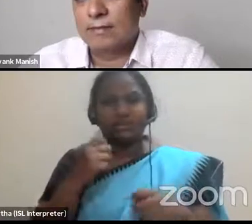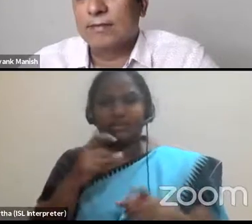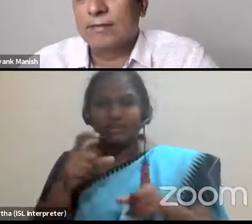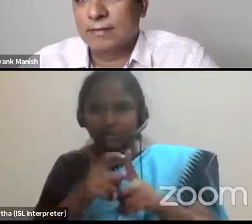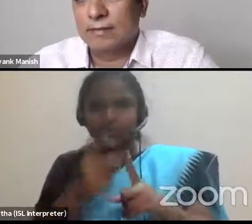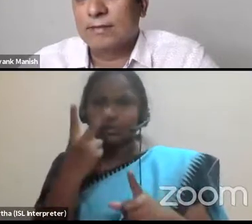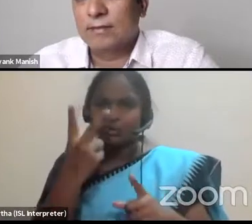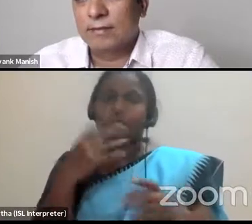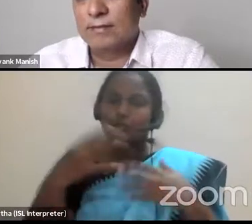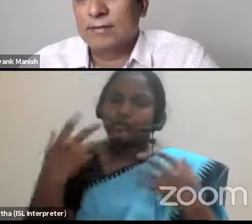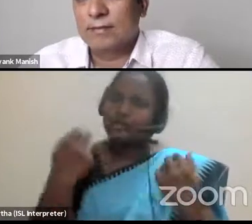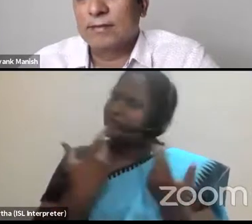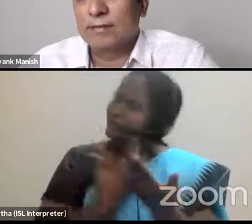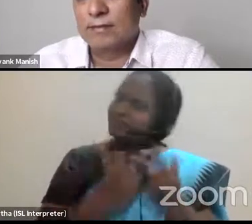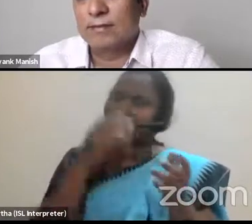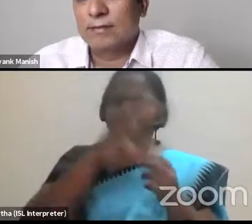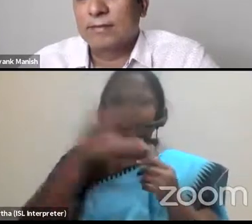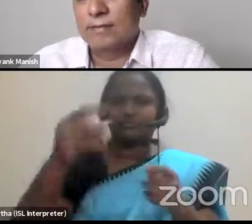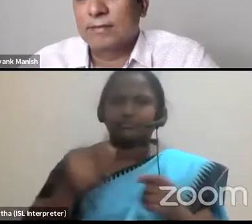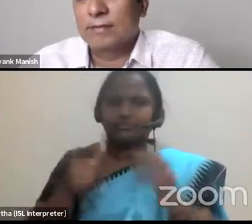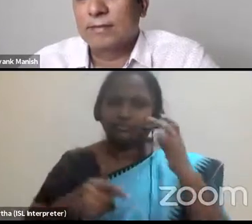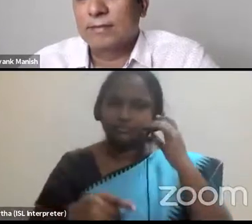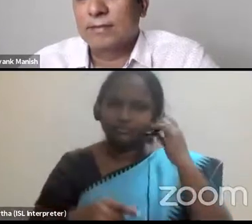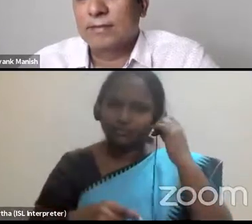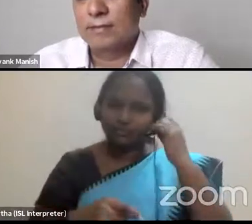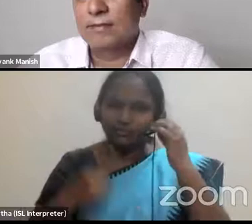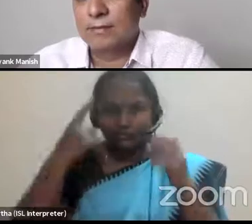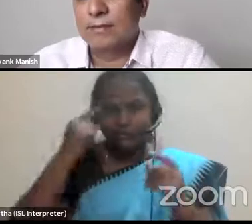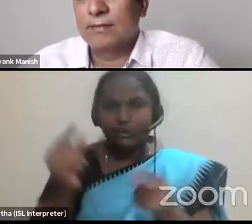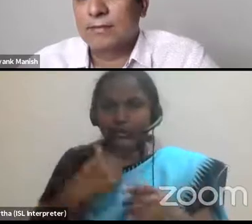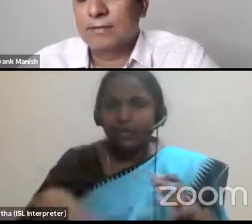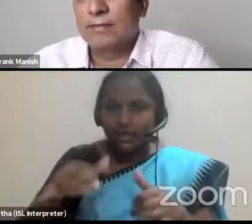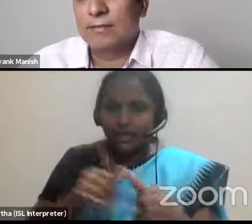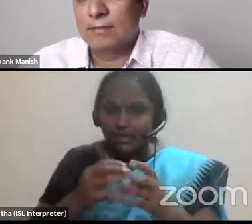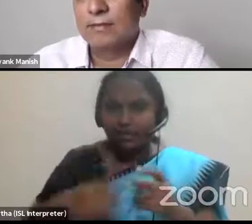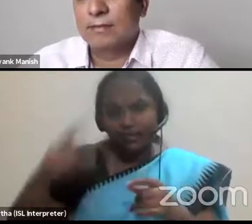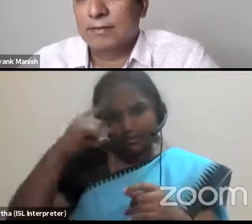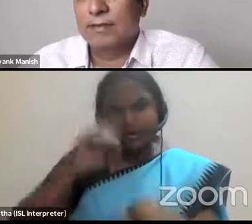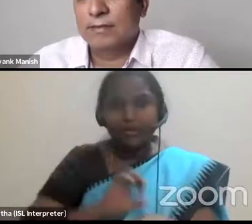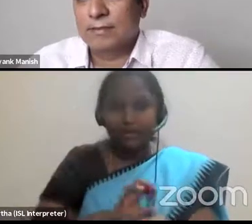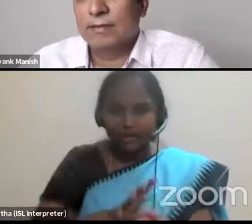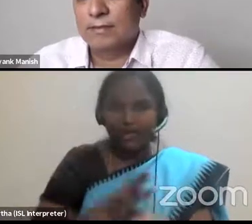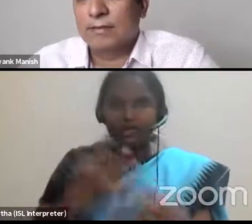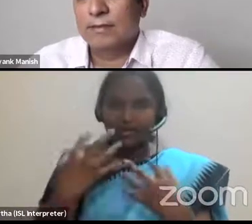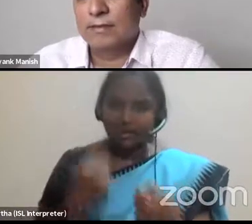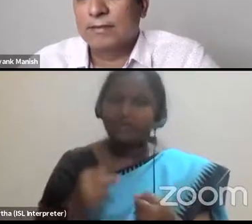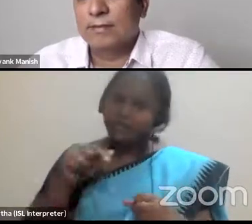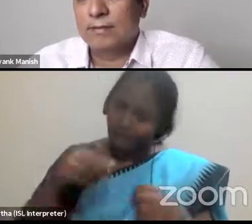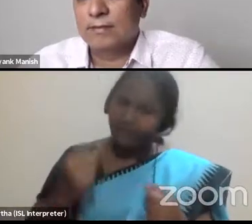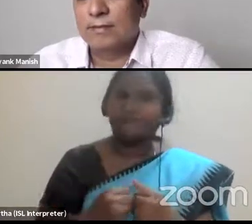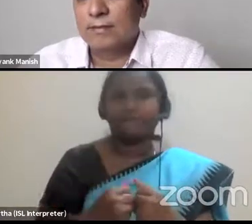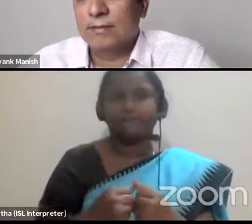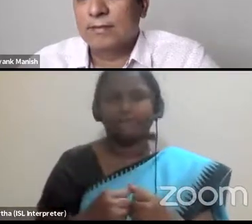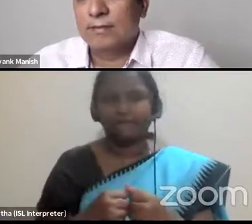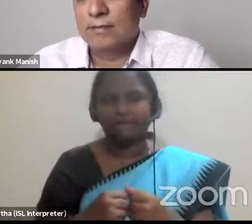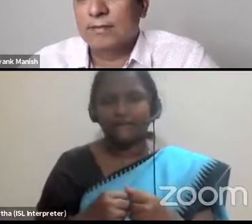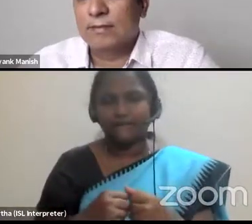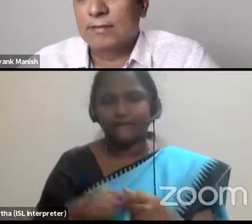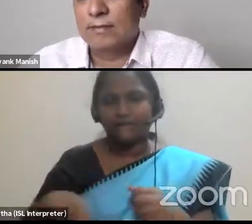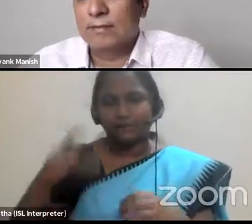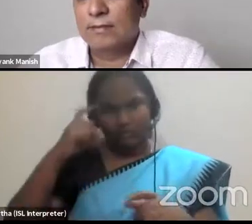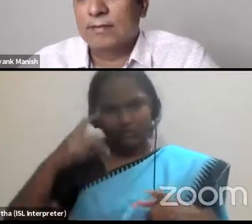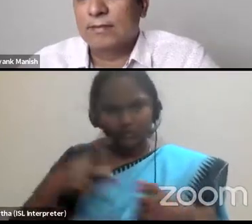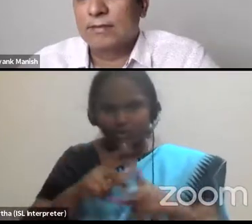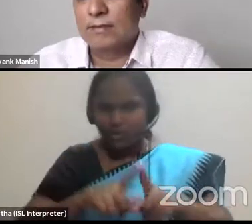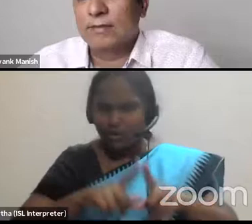used everywhere right now, and we see that it's increasing adoption. And pandemic has really hastened it. So, to cut the long